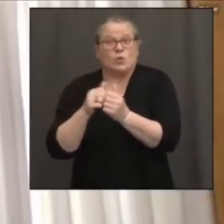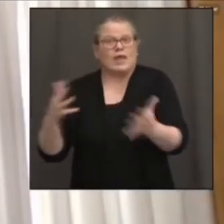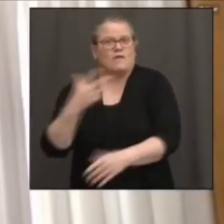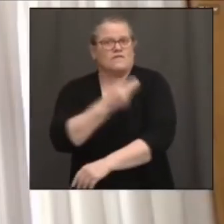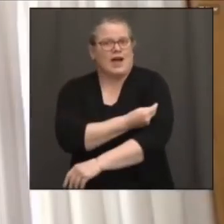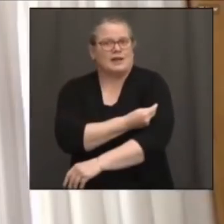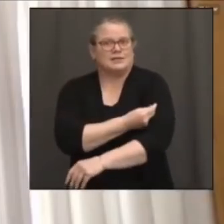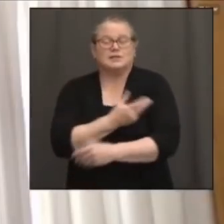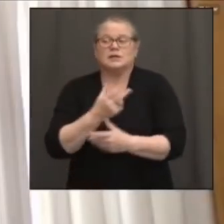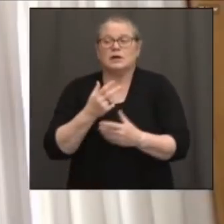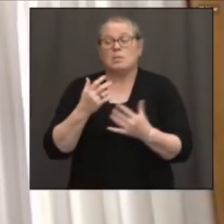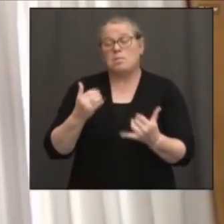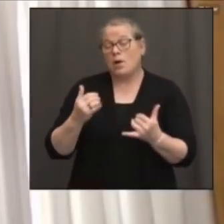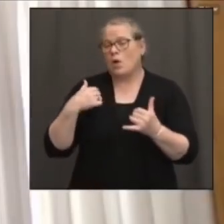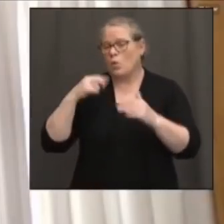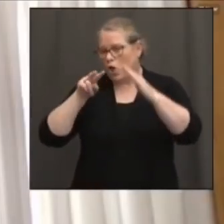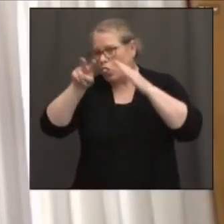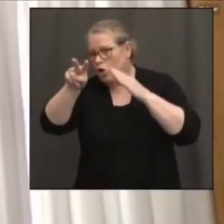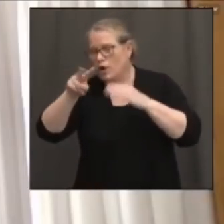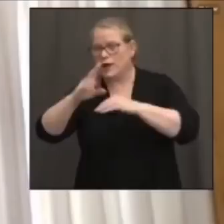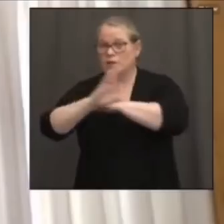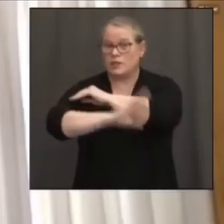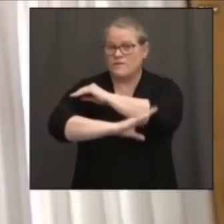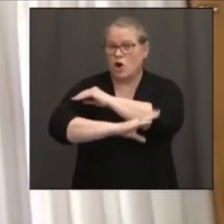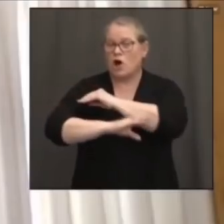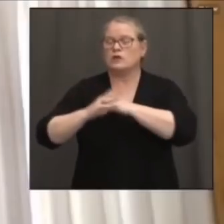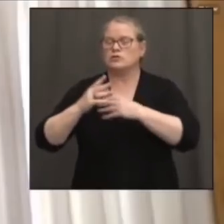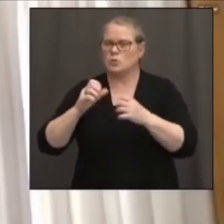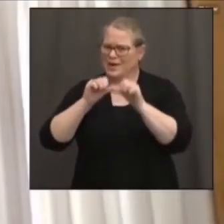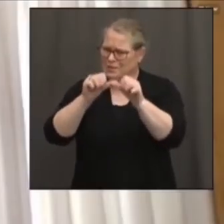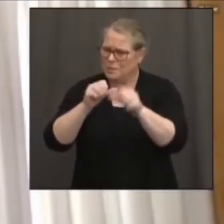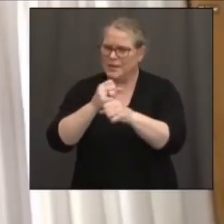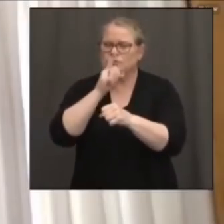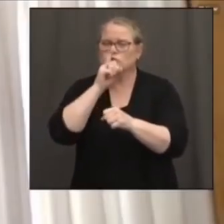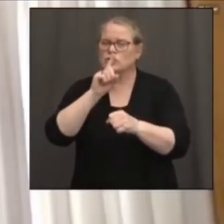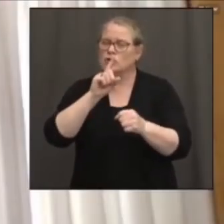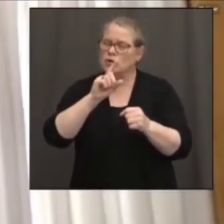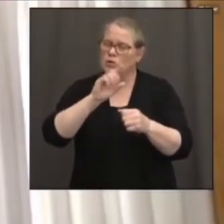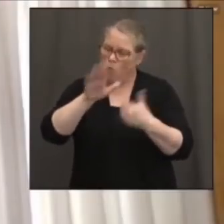ahead, we're thinking to the fall. And so we want to stay focused on getting everyone vaccinated.